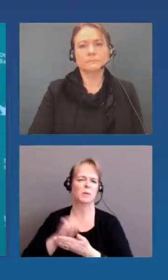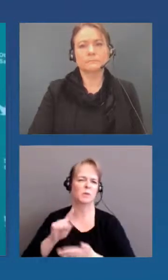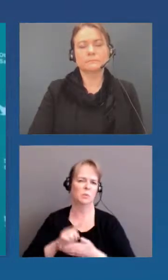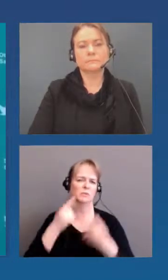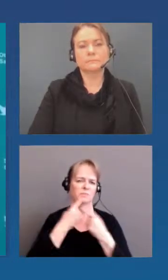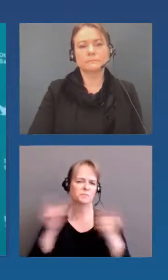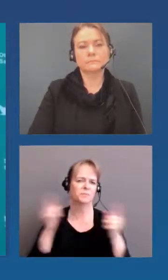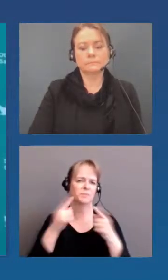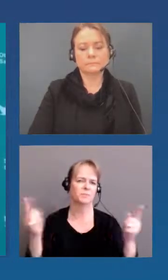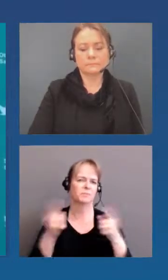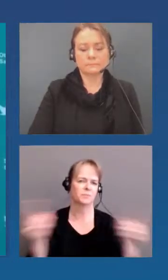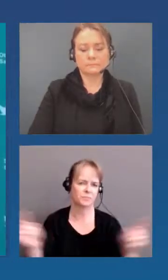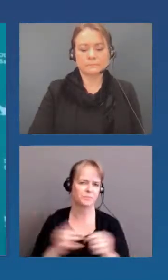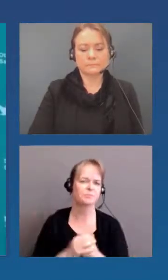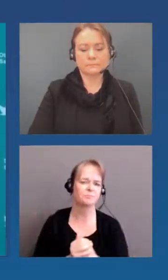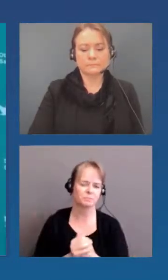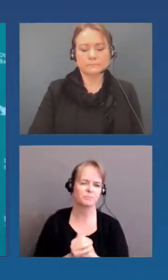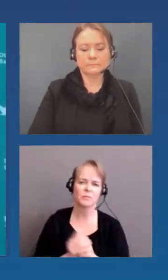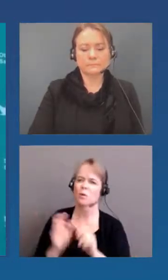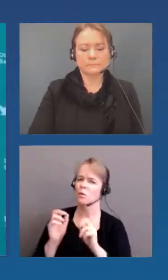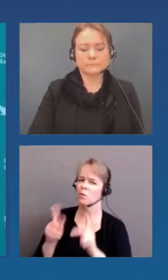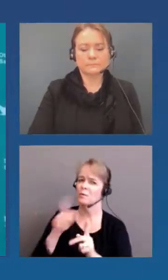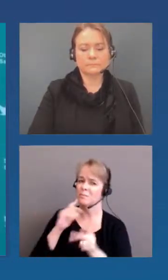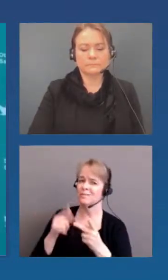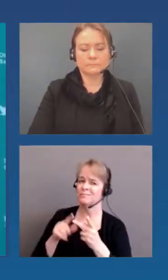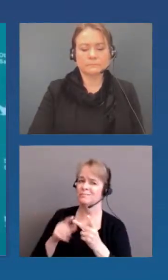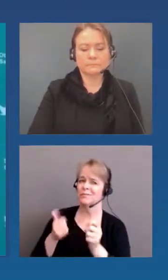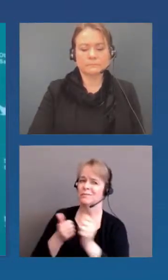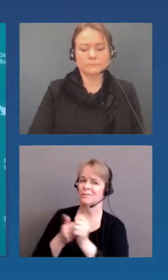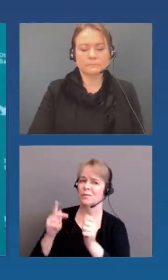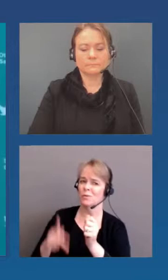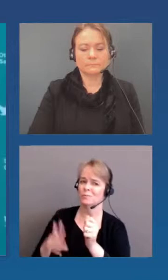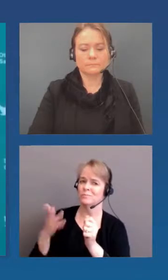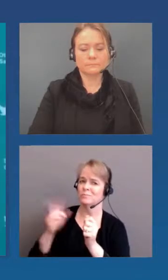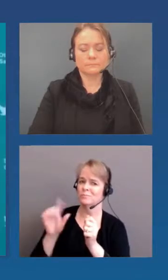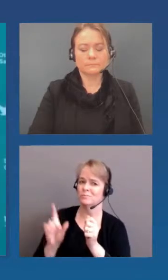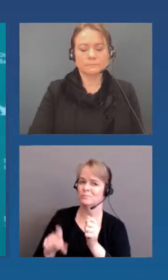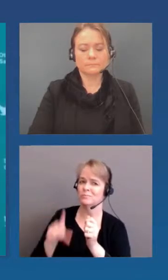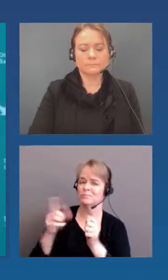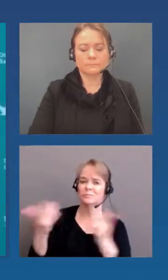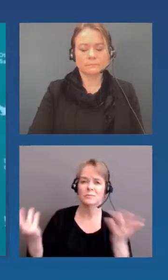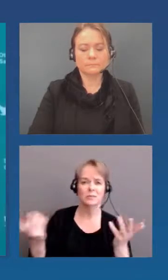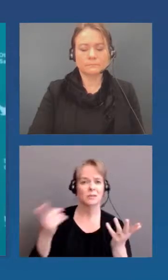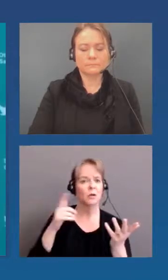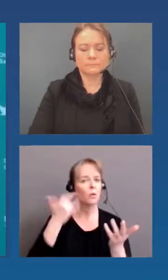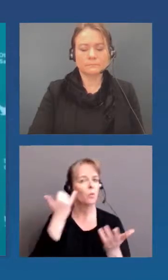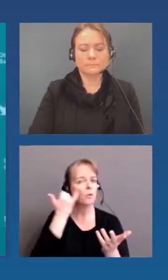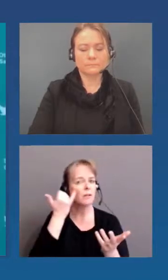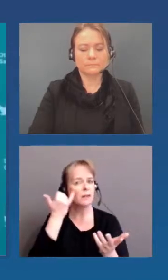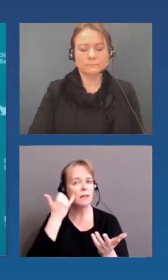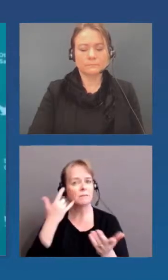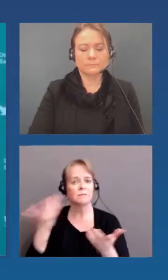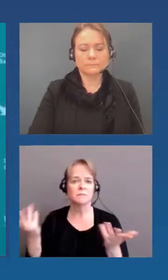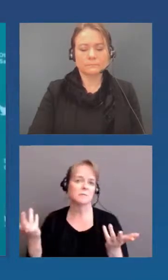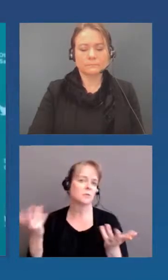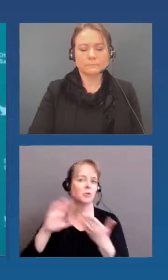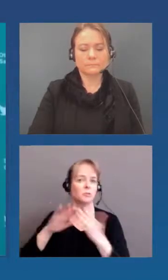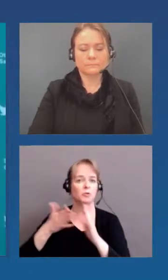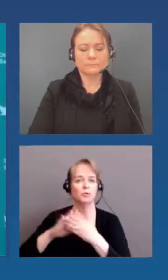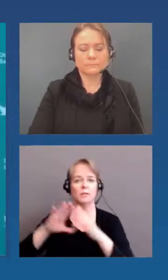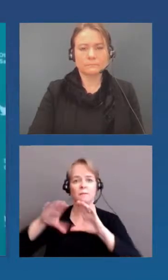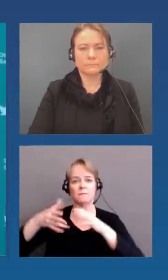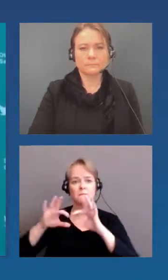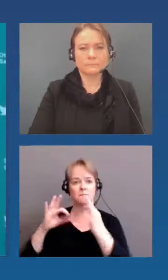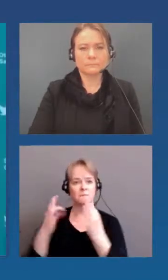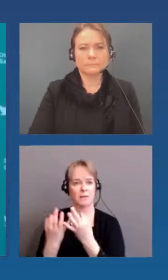By way of follow-up, I wonder what the policy is for a household where, let's say, the husband is 91 and the wife